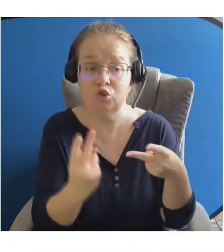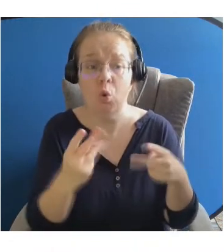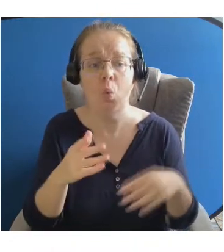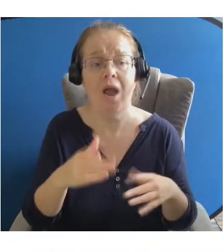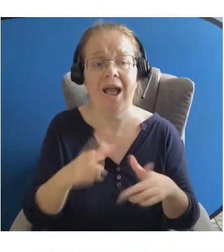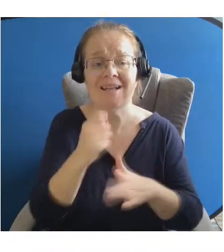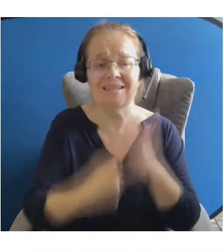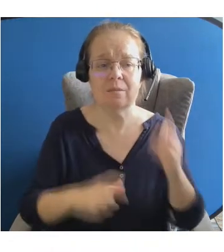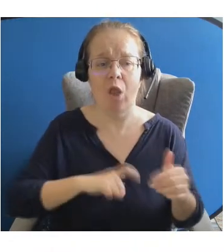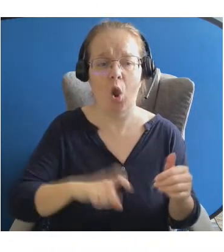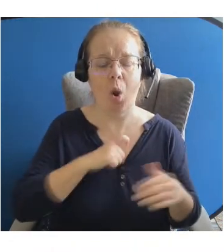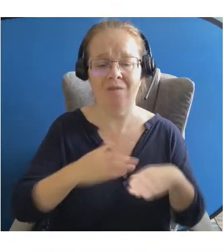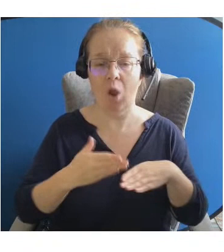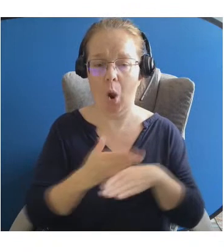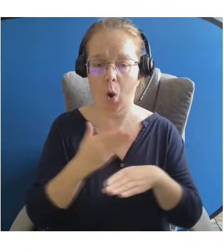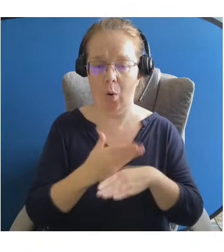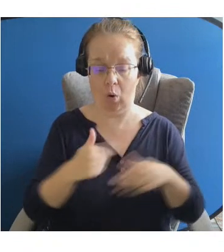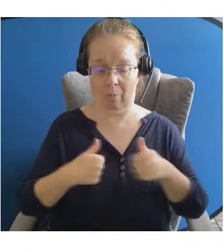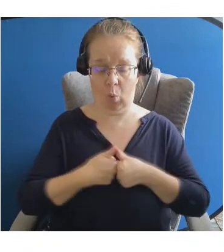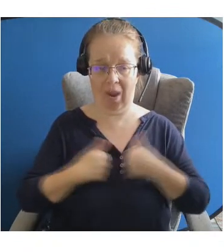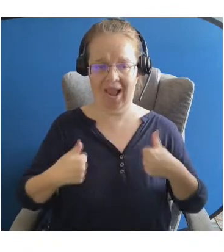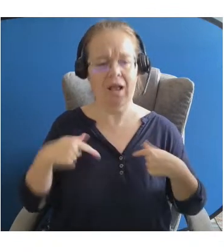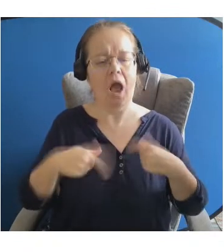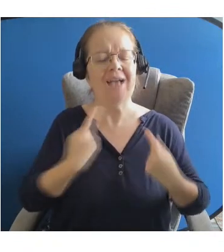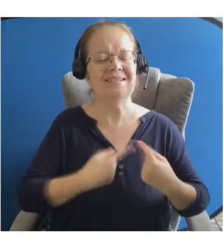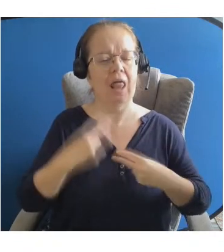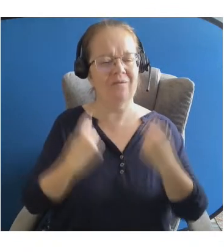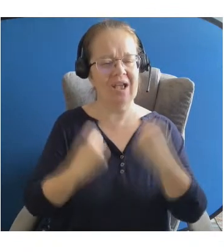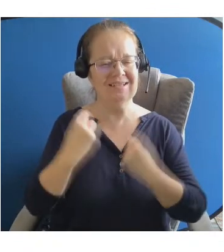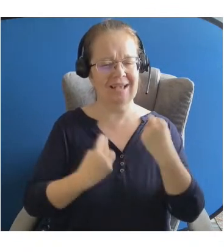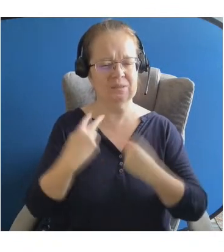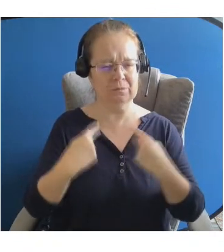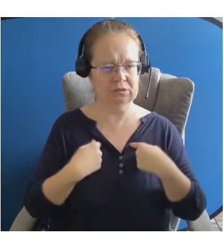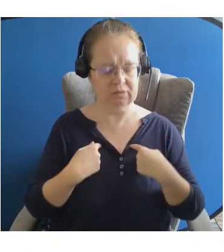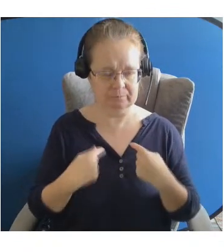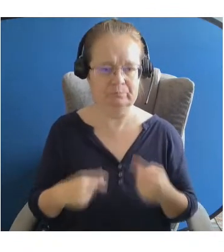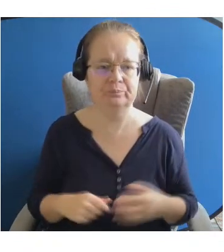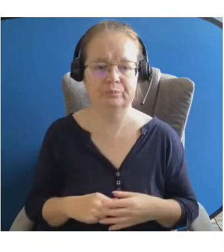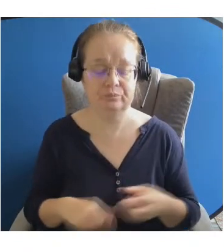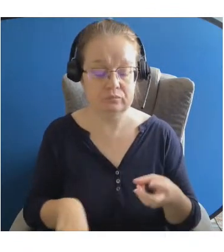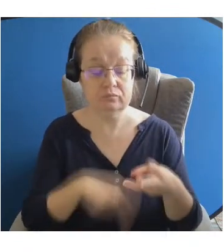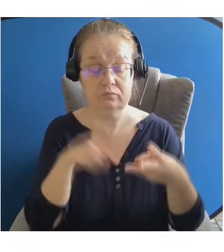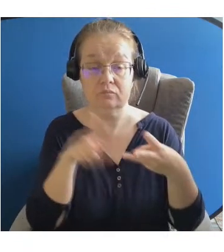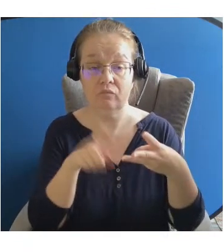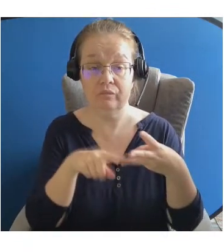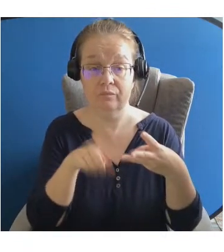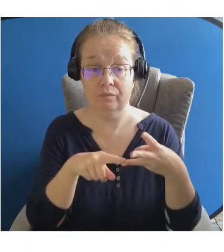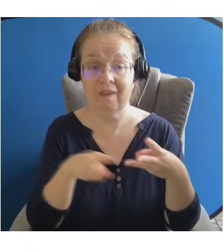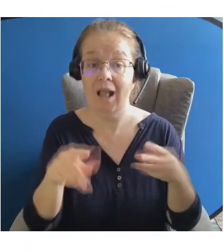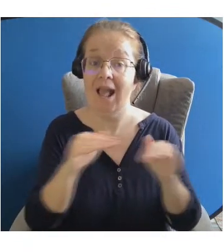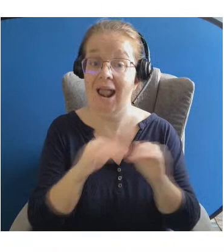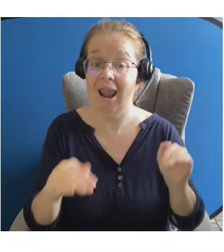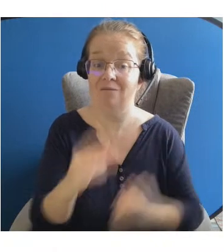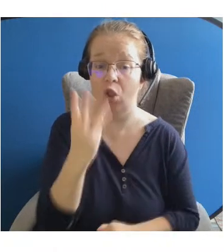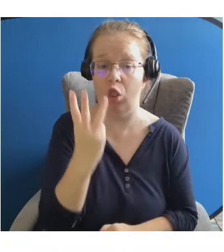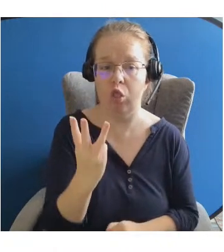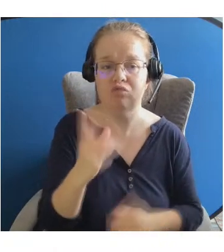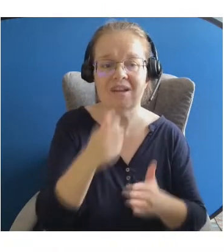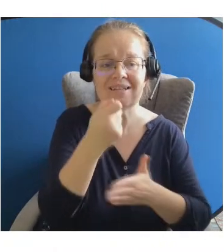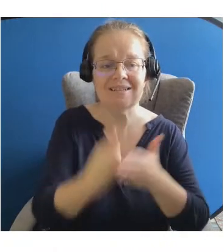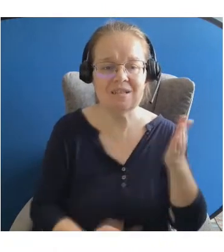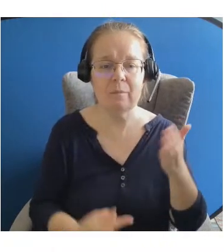and that's the self-assessment process within the scheme. And then moving on to level 3,